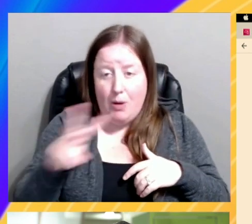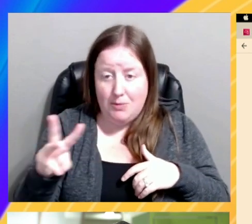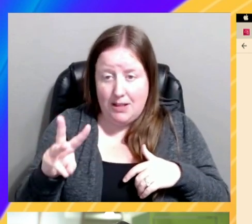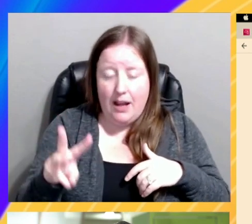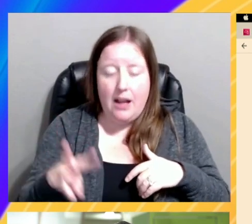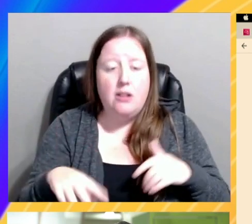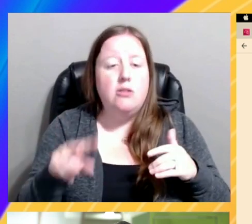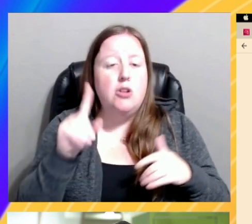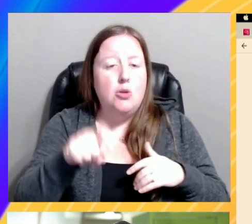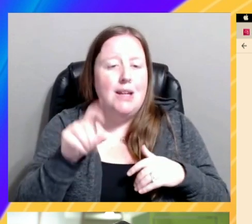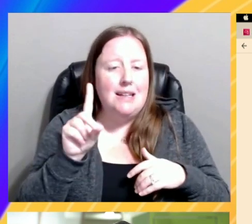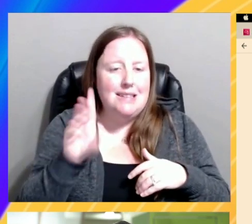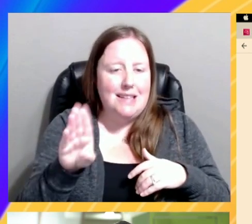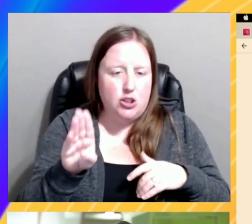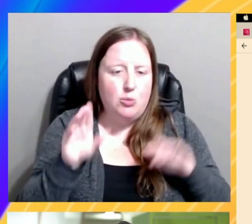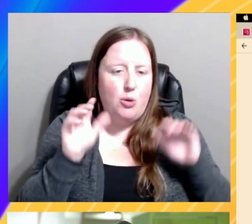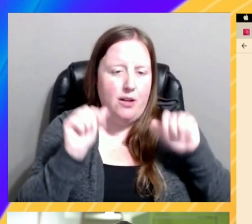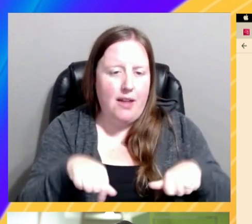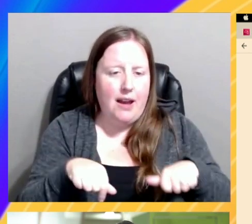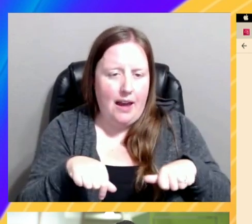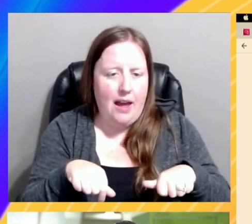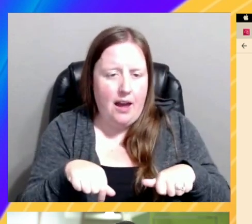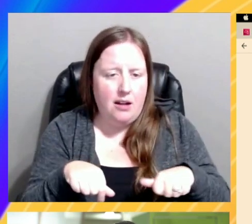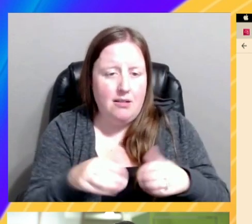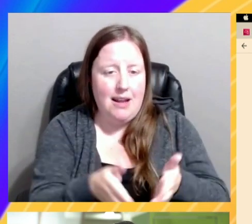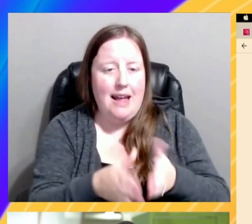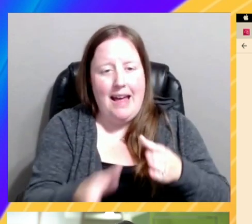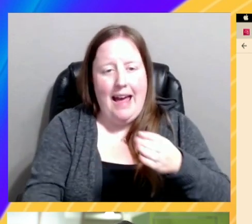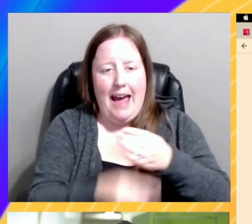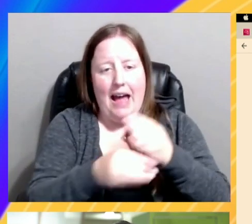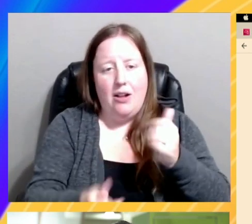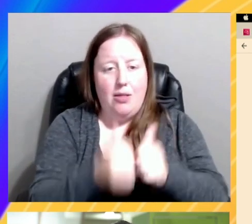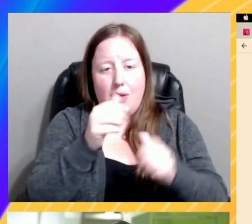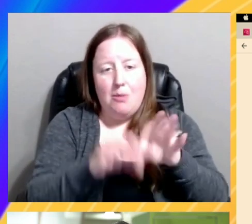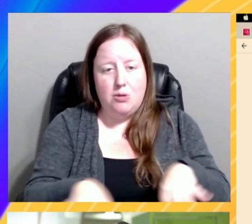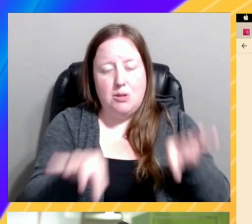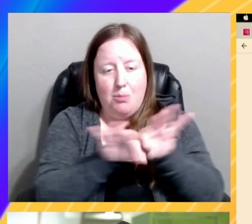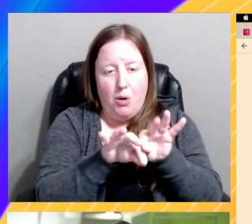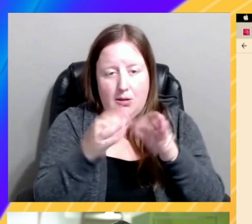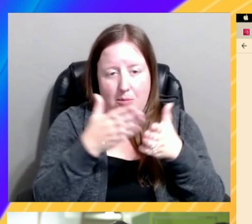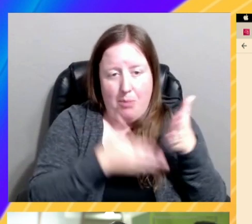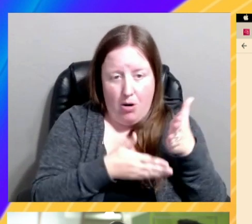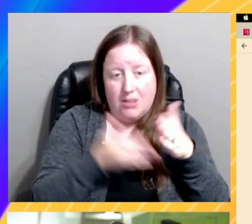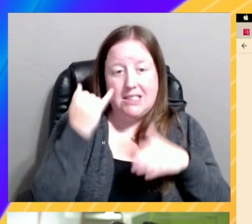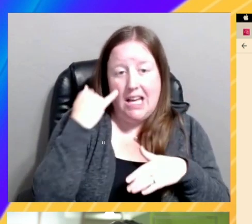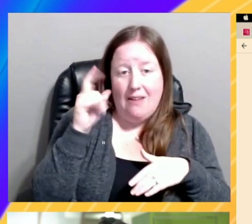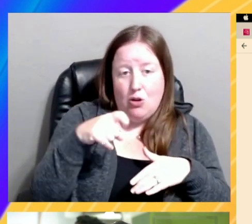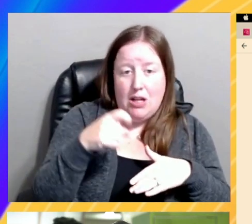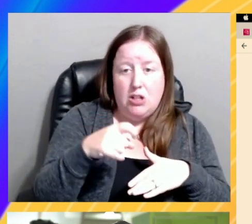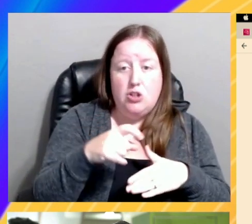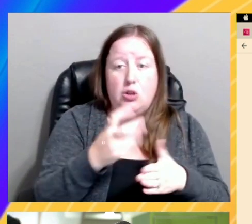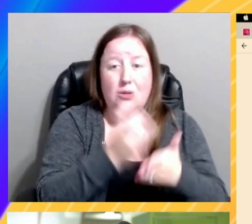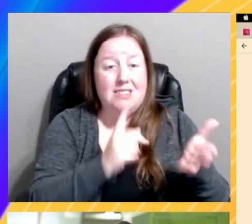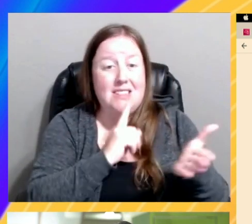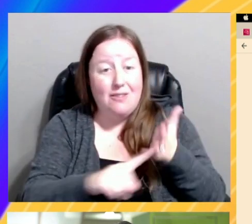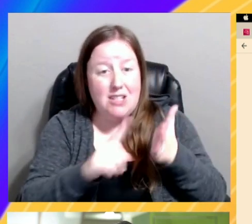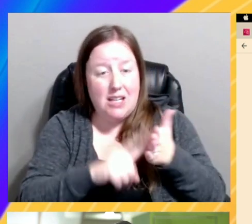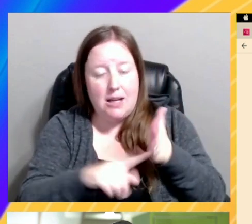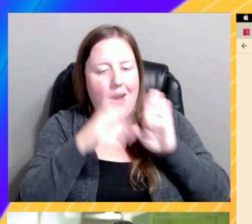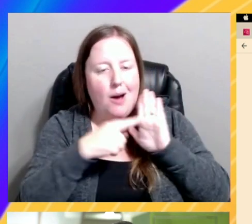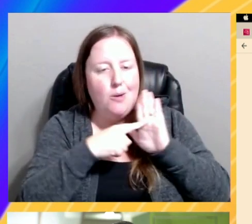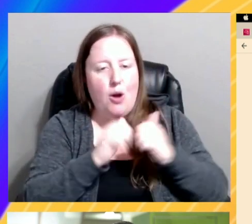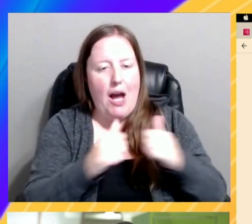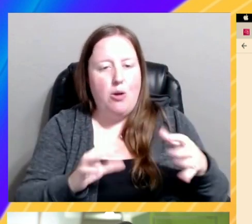you can basically add the most important metrics to. And then if you need to go dive deeper, then I'll show you how you can link multiple